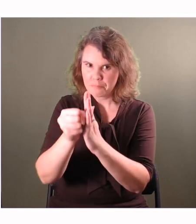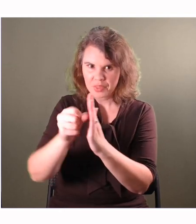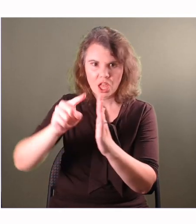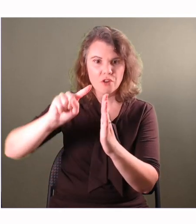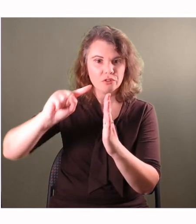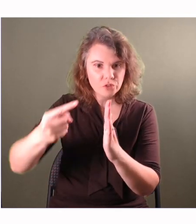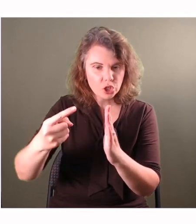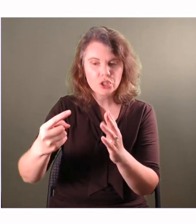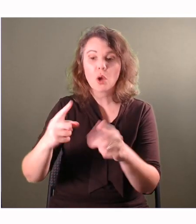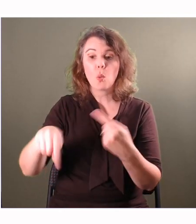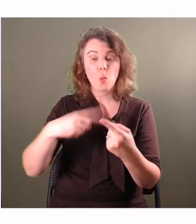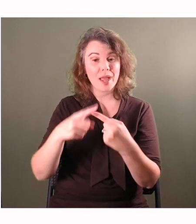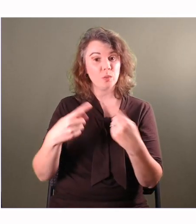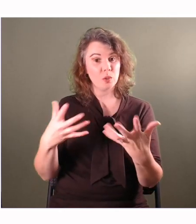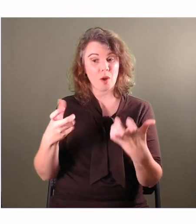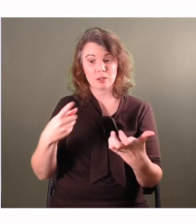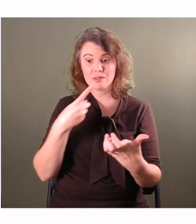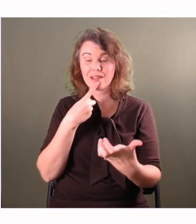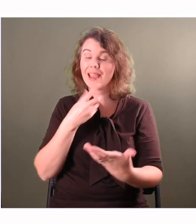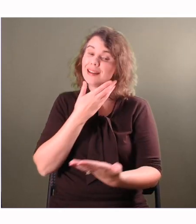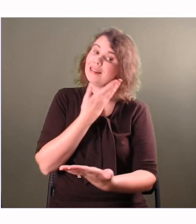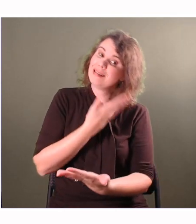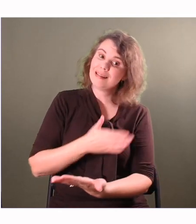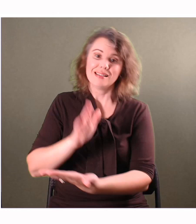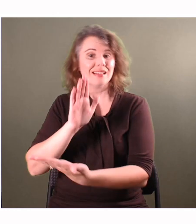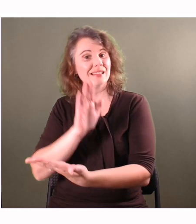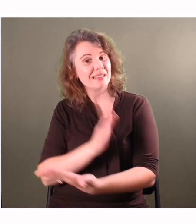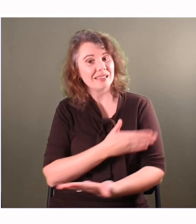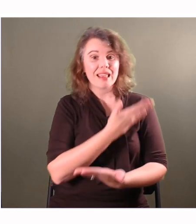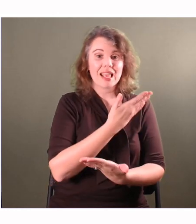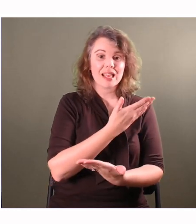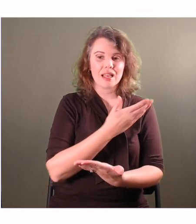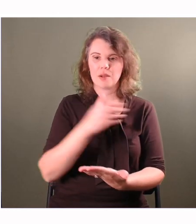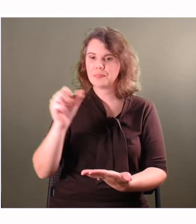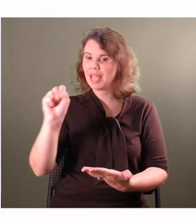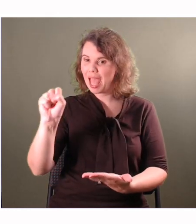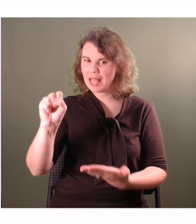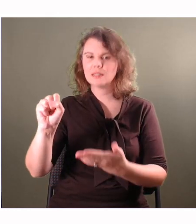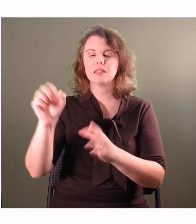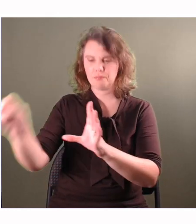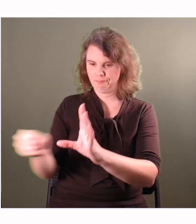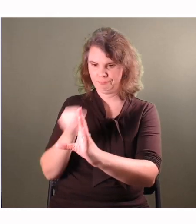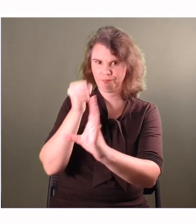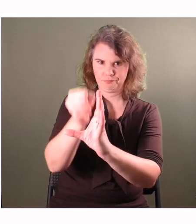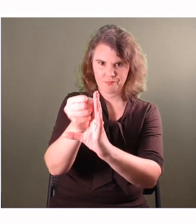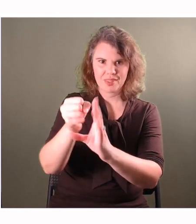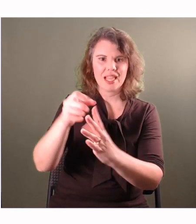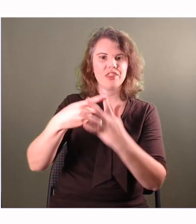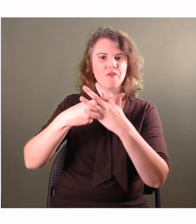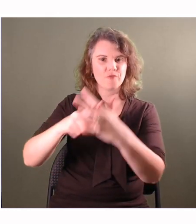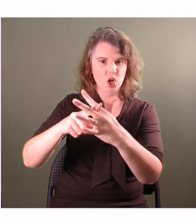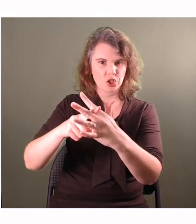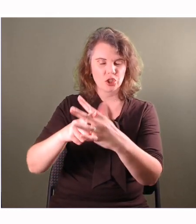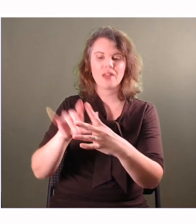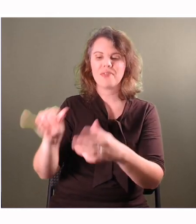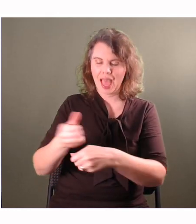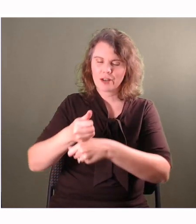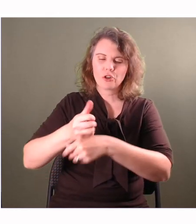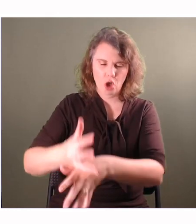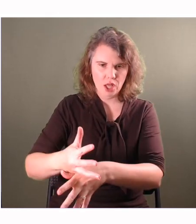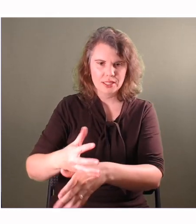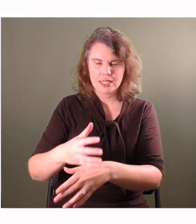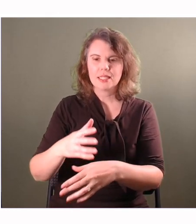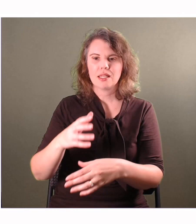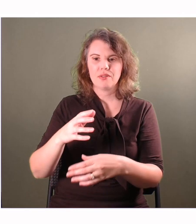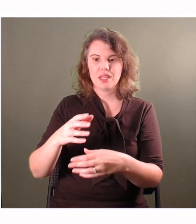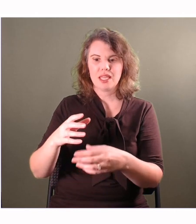words and syllables. So when we're trying to say the word sing, S goes in an onset slot, and that causes